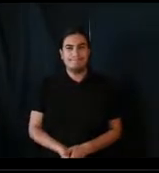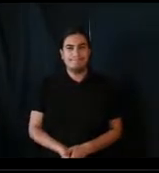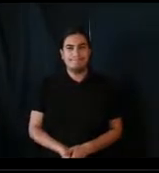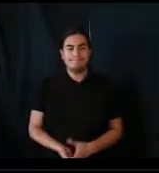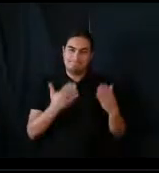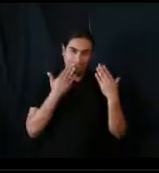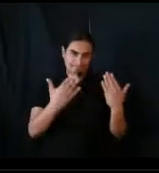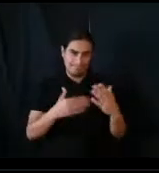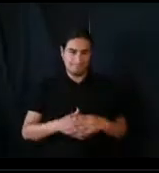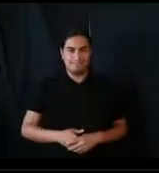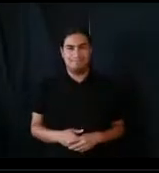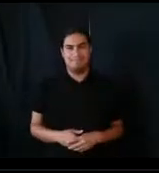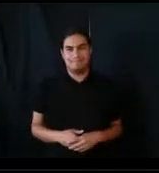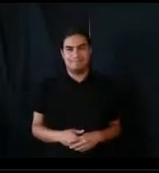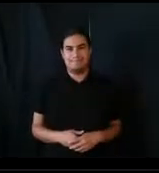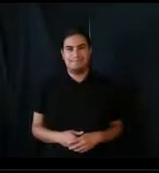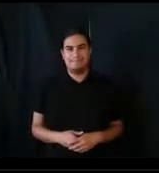thank you